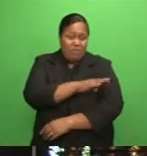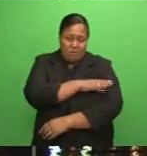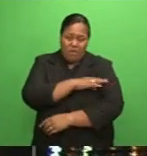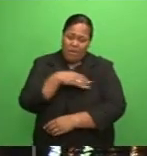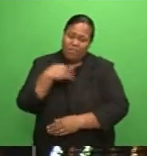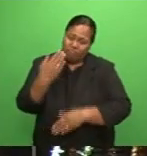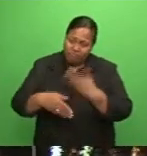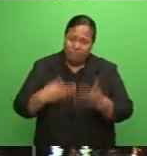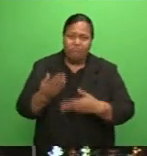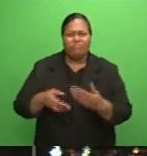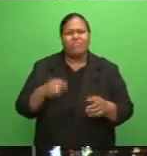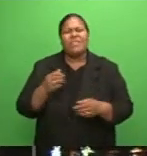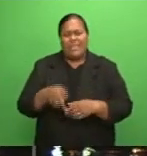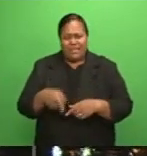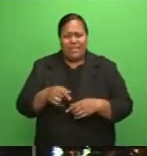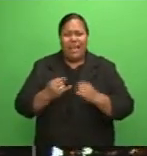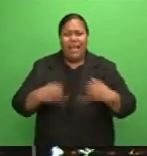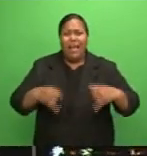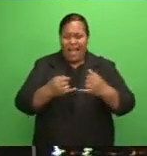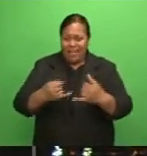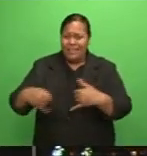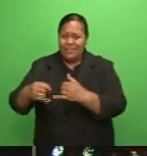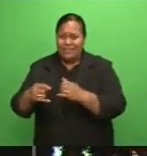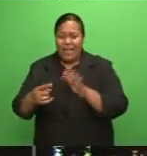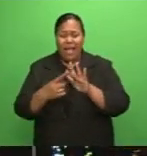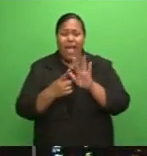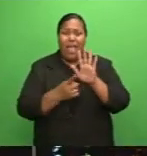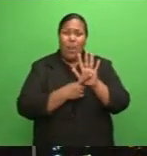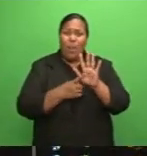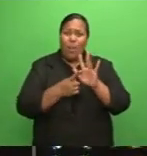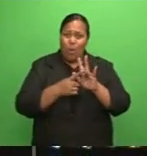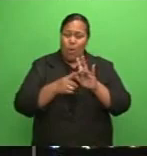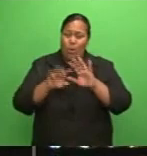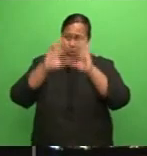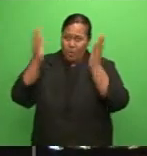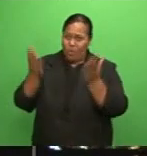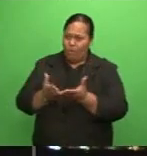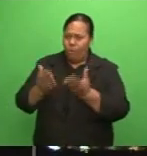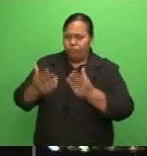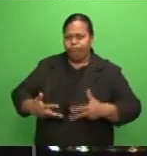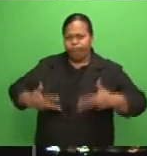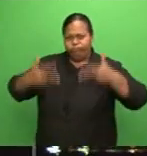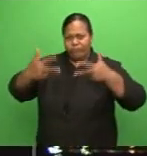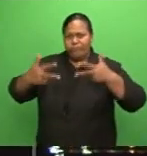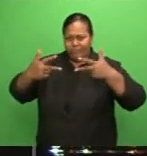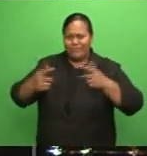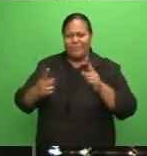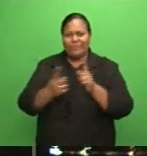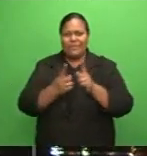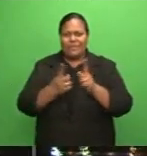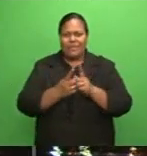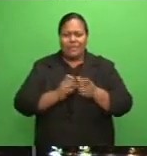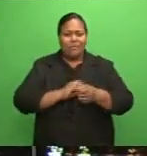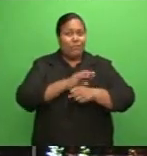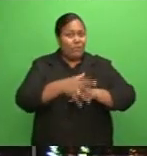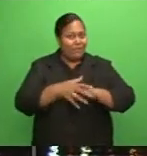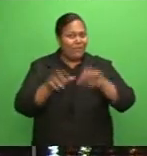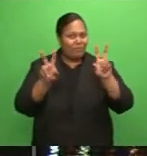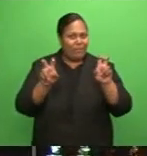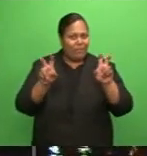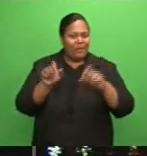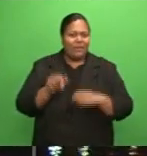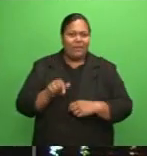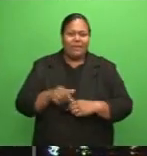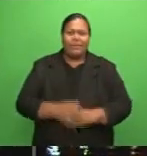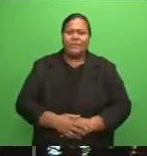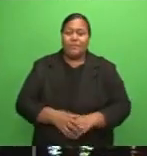developing states at the International Labour Organization's Global Virtual Summit on COVID-19. Pranita Prakash reports the